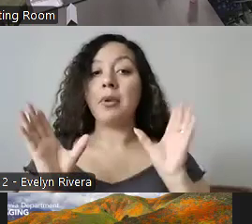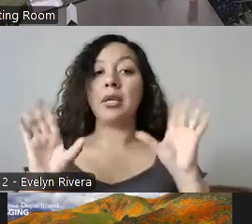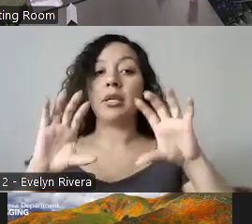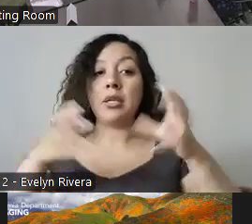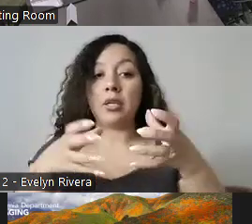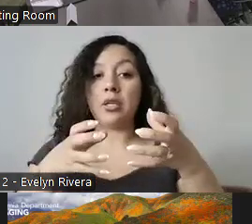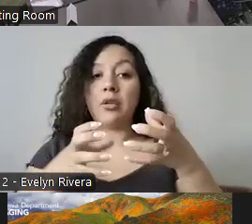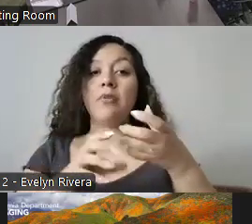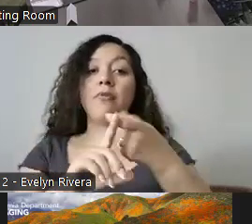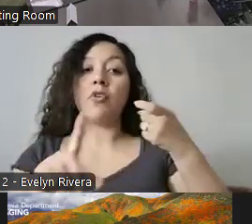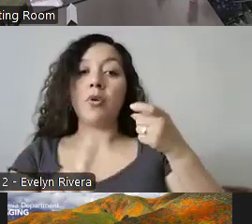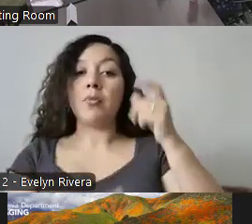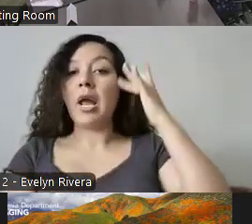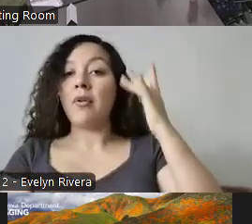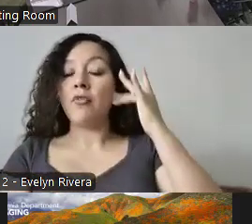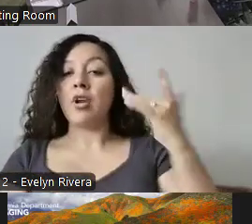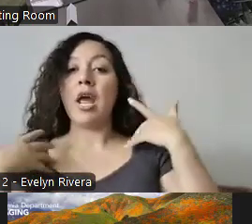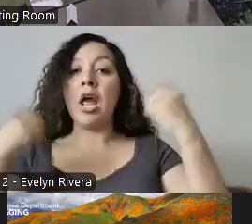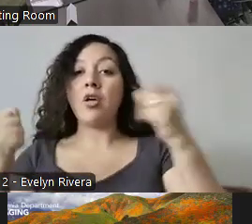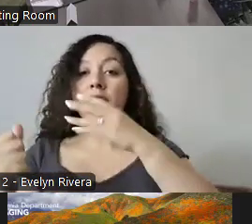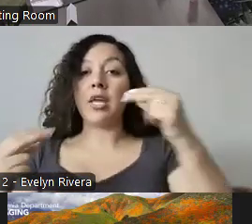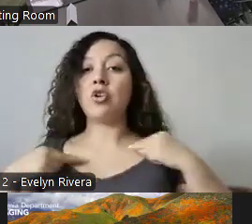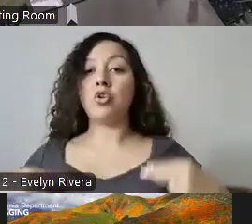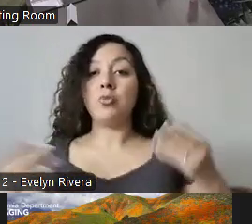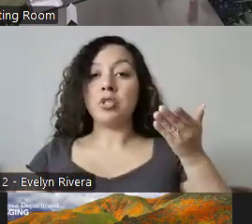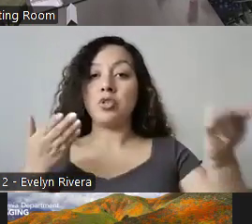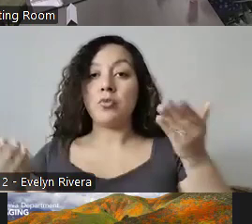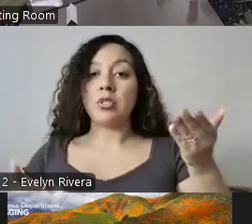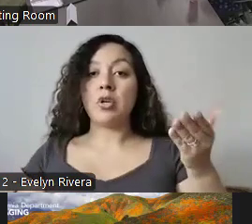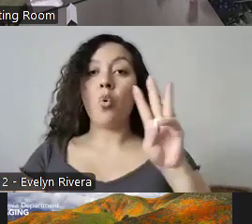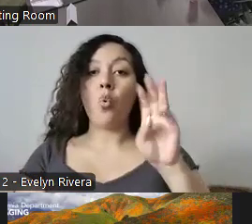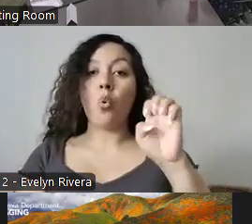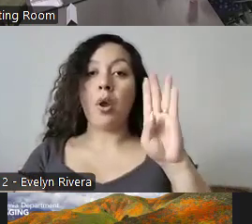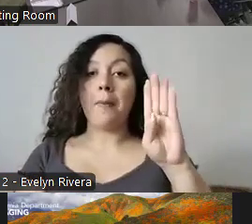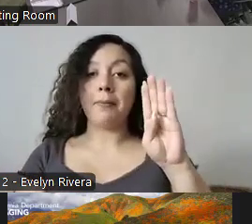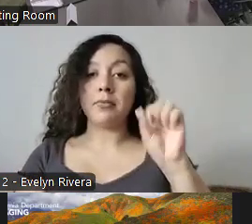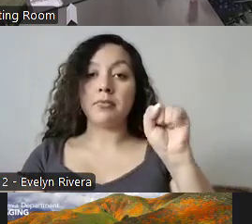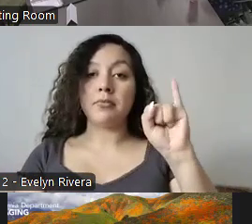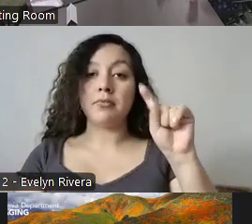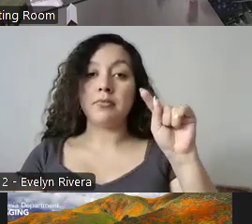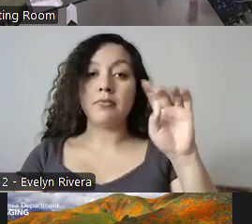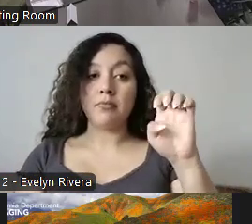California Health and Human Services website, CalHHS.